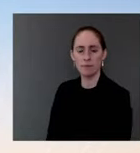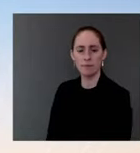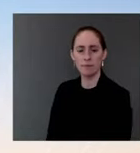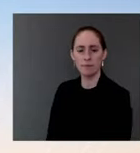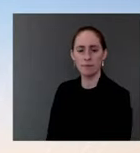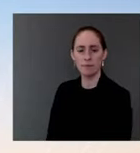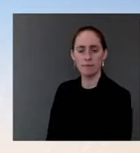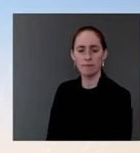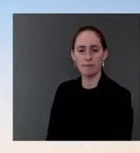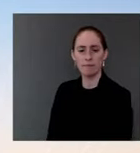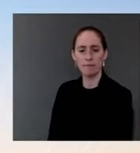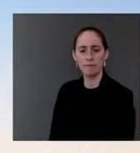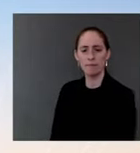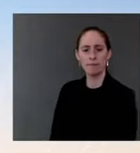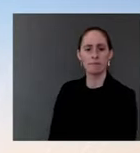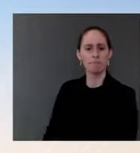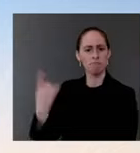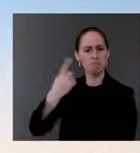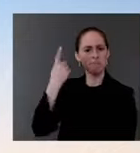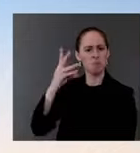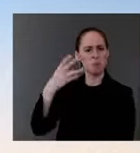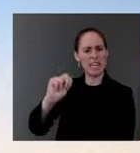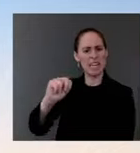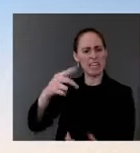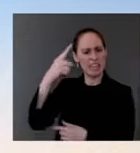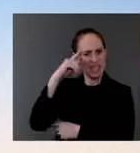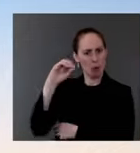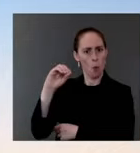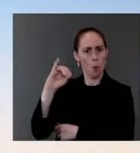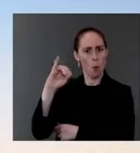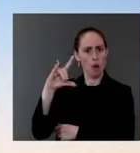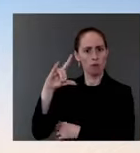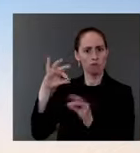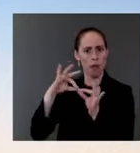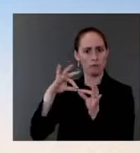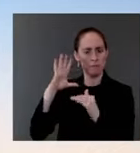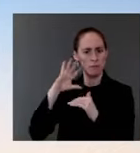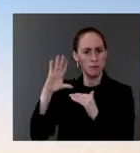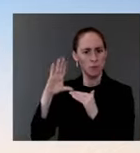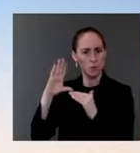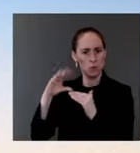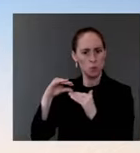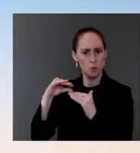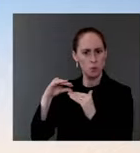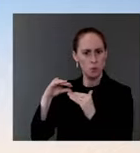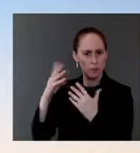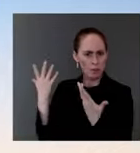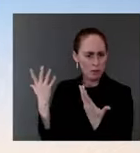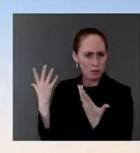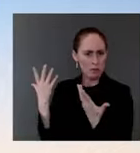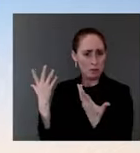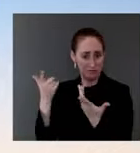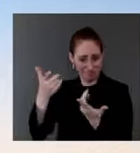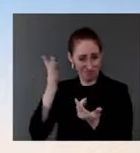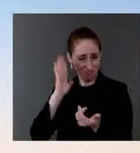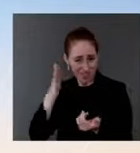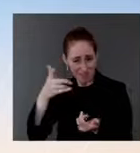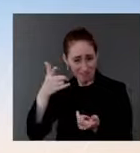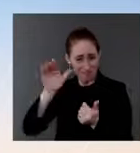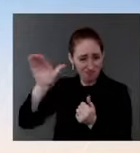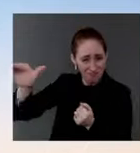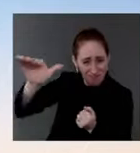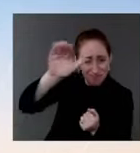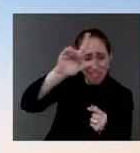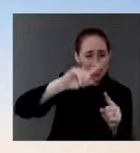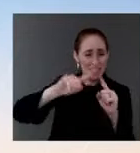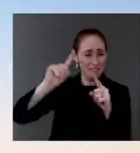reach out to the OPEC Plus producer countries again? And I have another. Well, we've already seen the price go down some, so I was basing